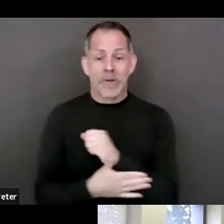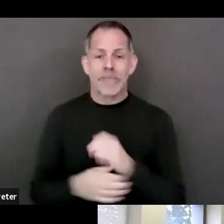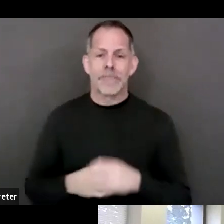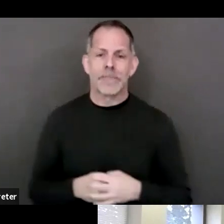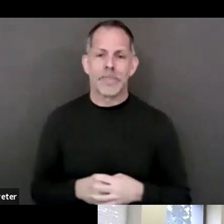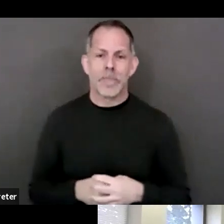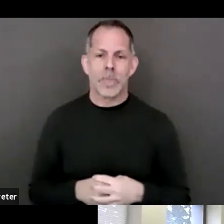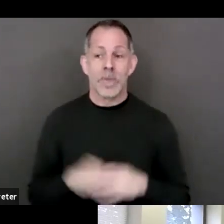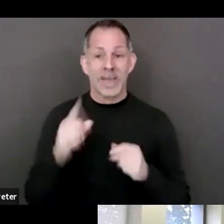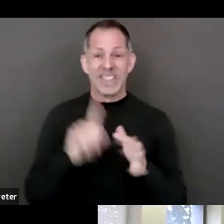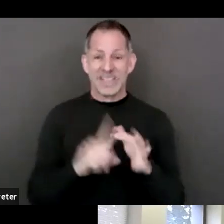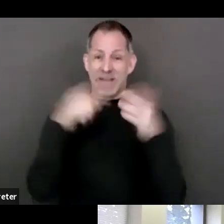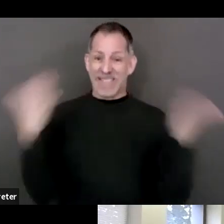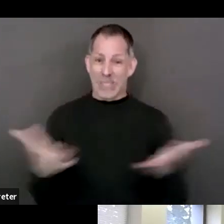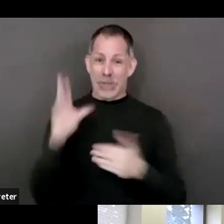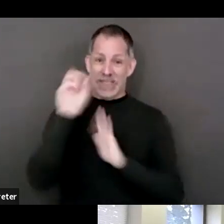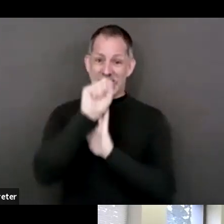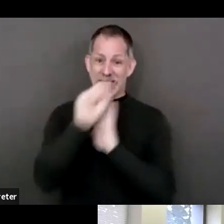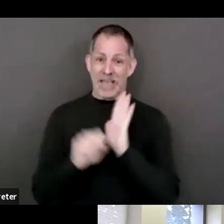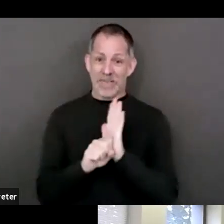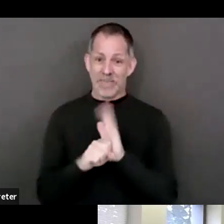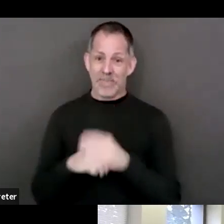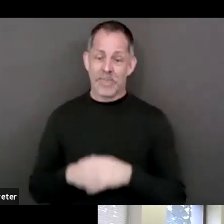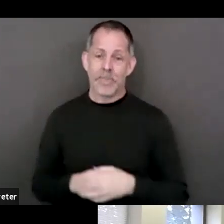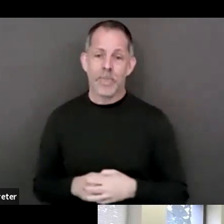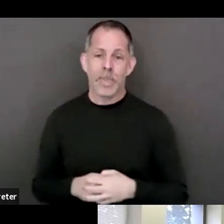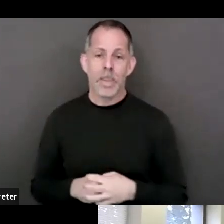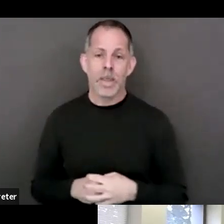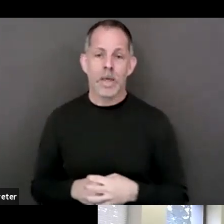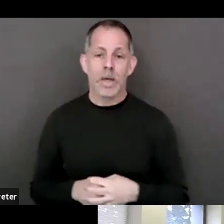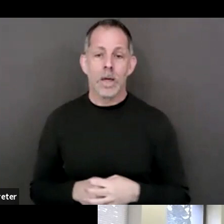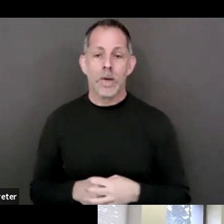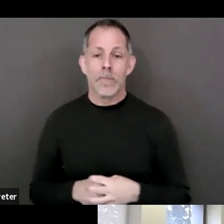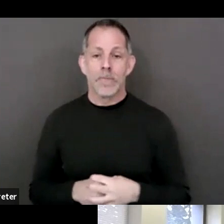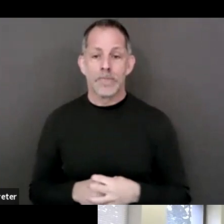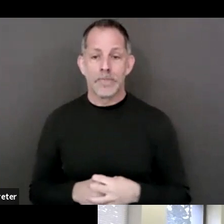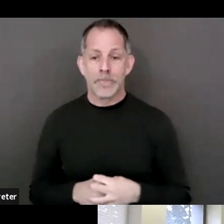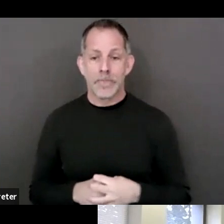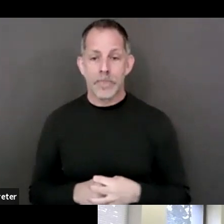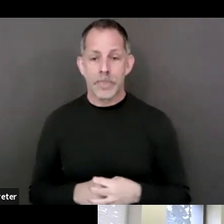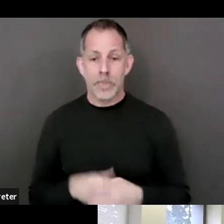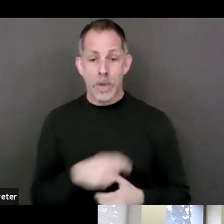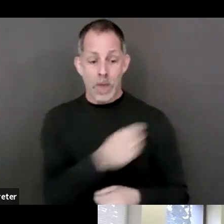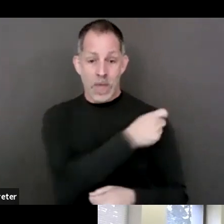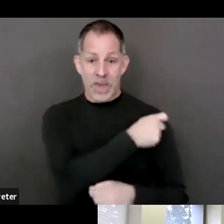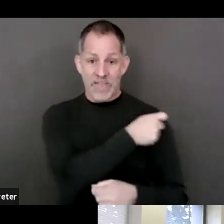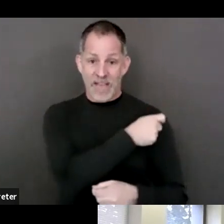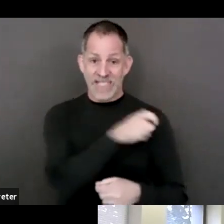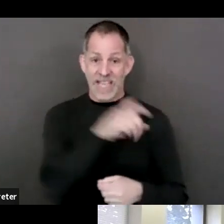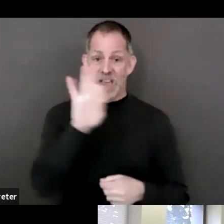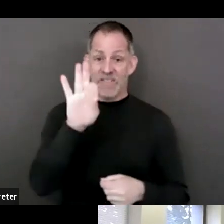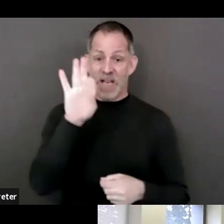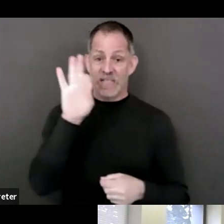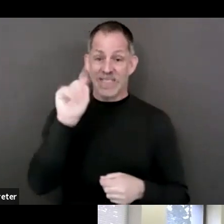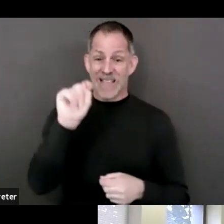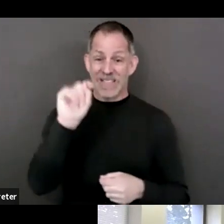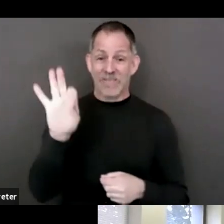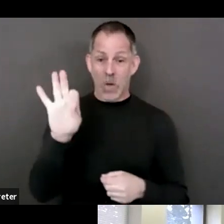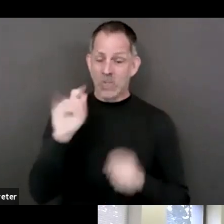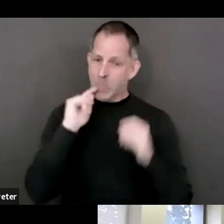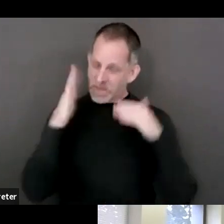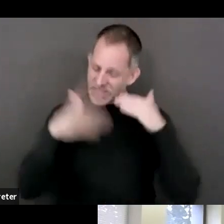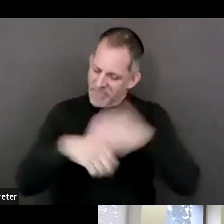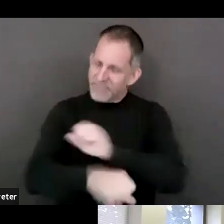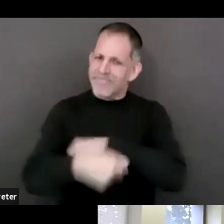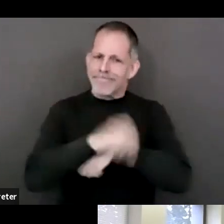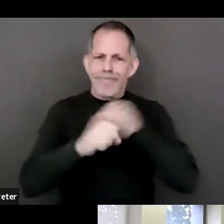Task Force, we want to continue providing vaccinations via many different avenues. our mass vaccination sites,